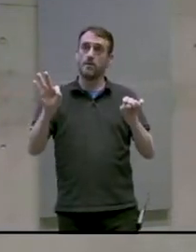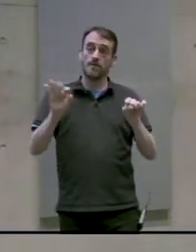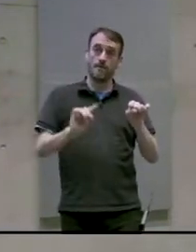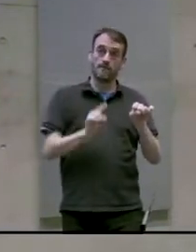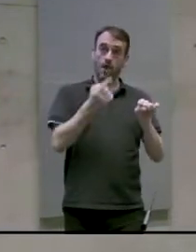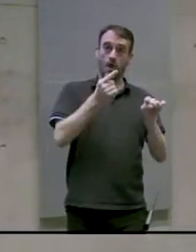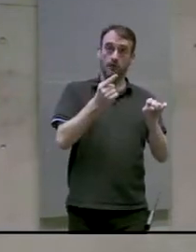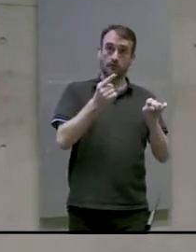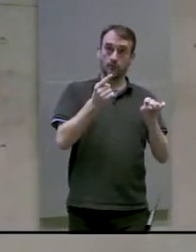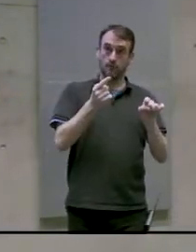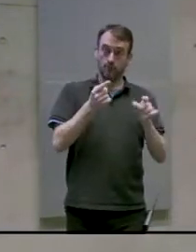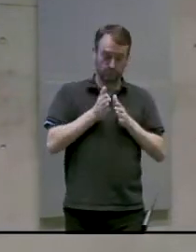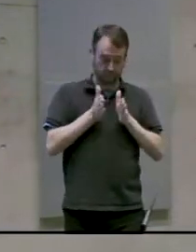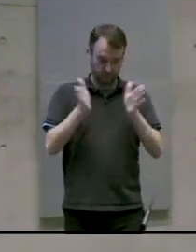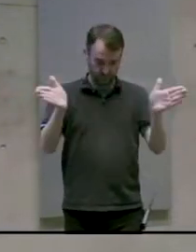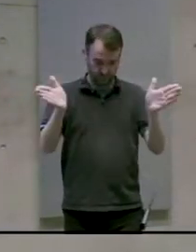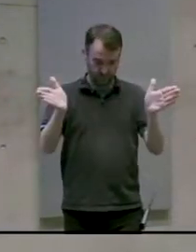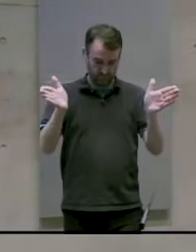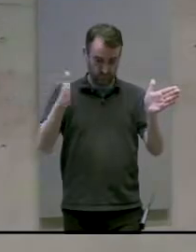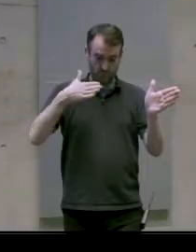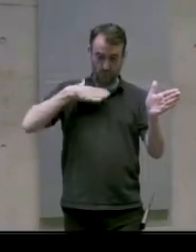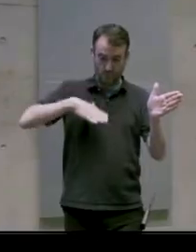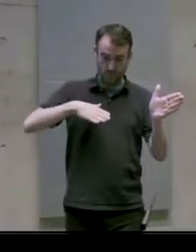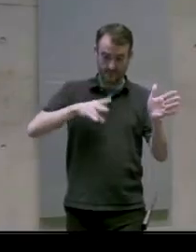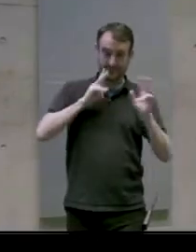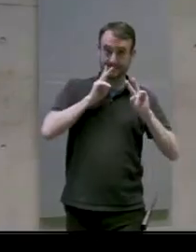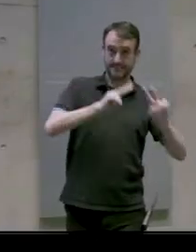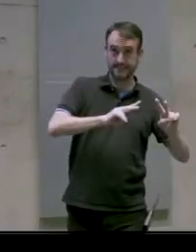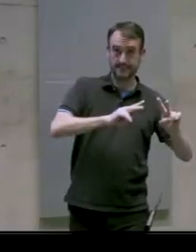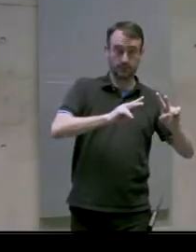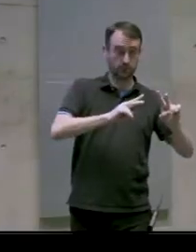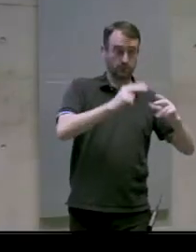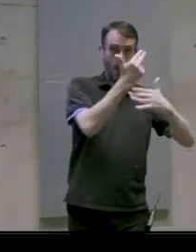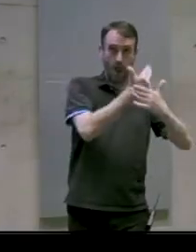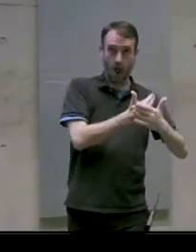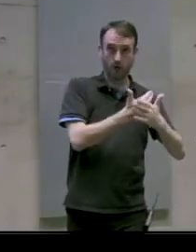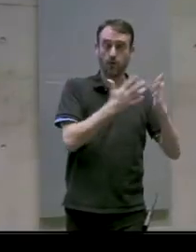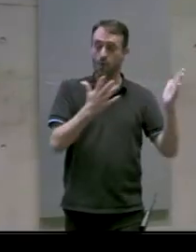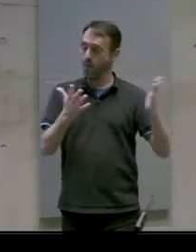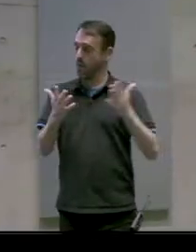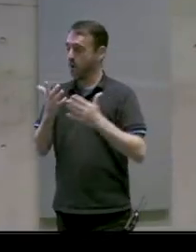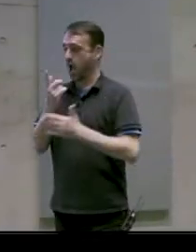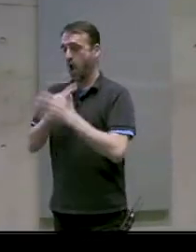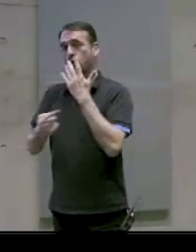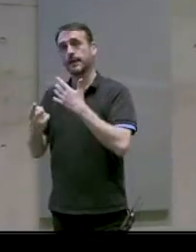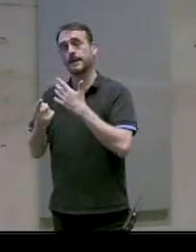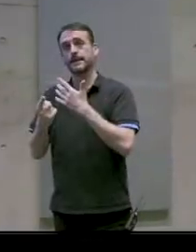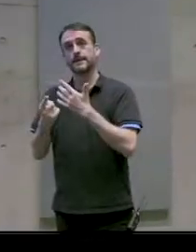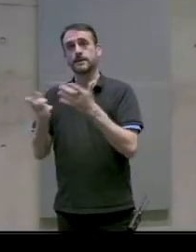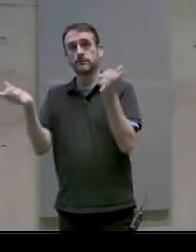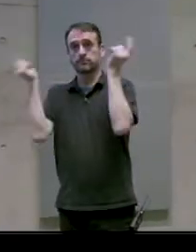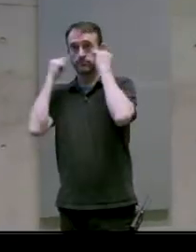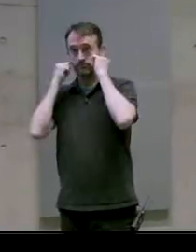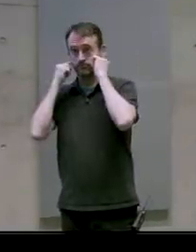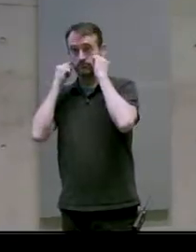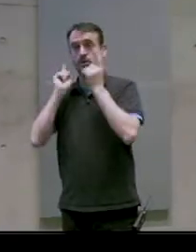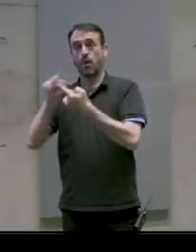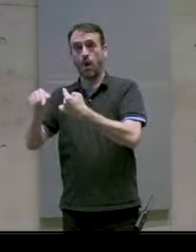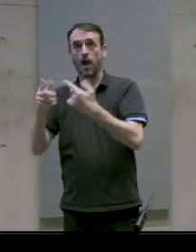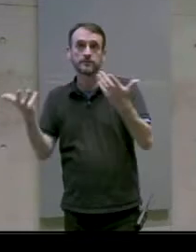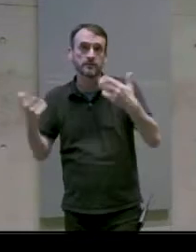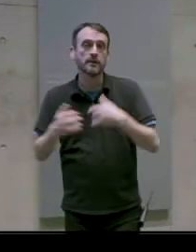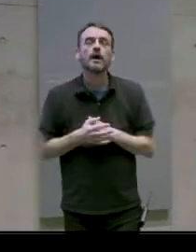to do it as an interactive podcast? So, general stories. Think about when you're making a story, who is